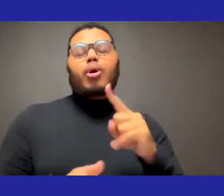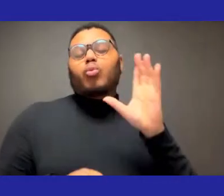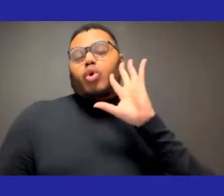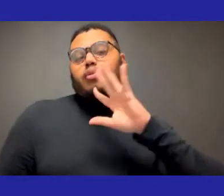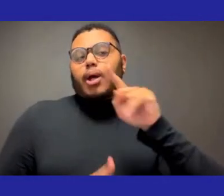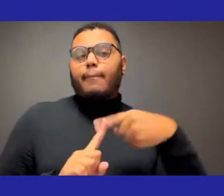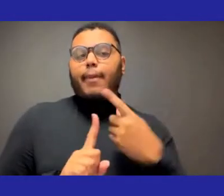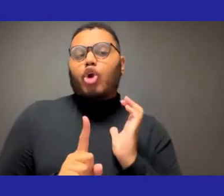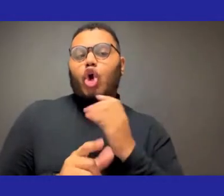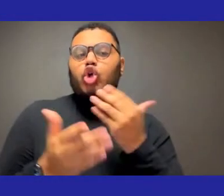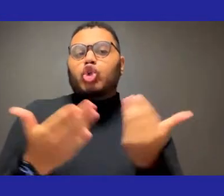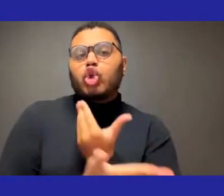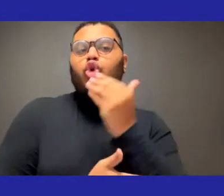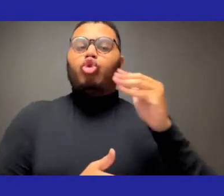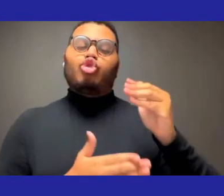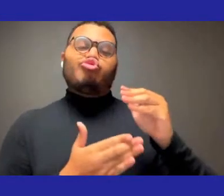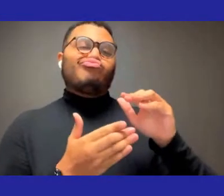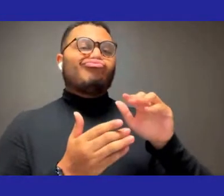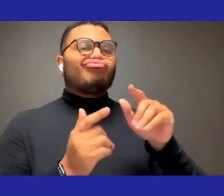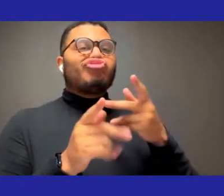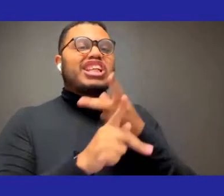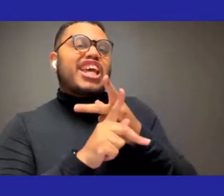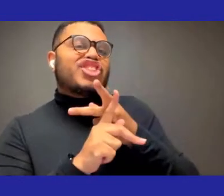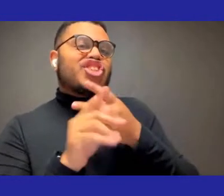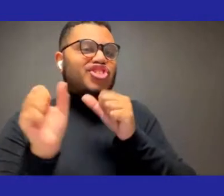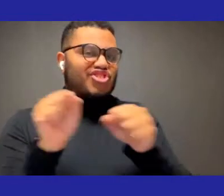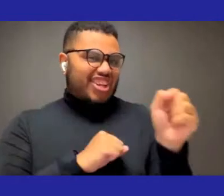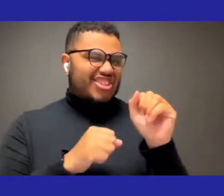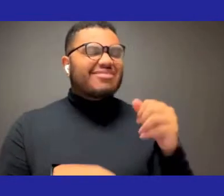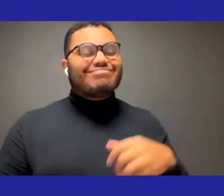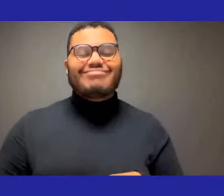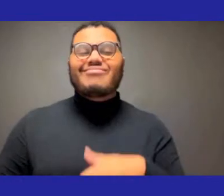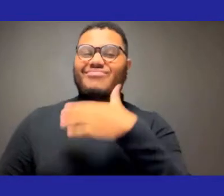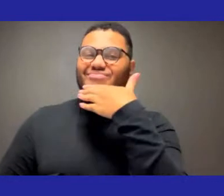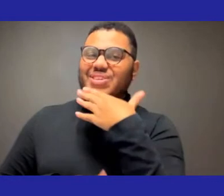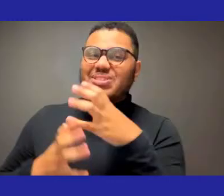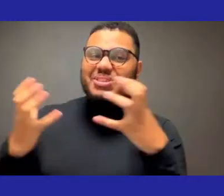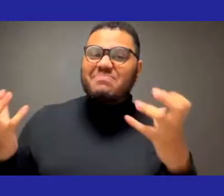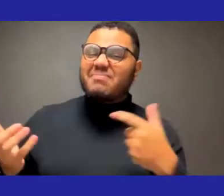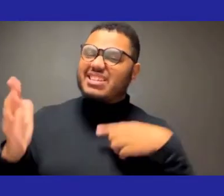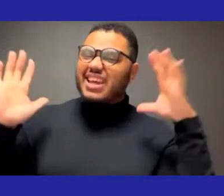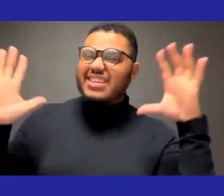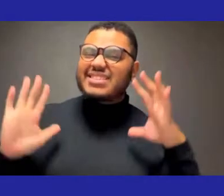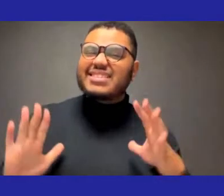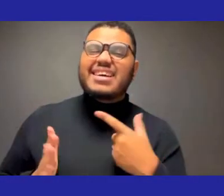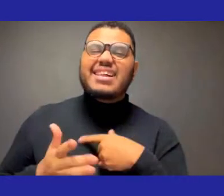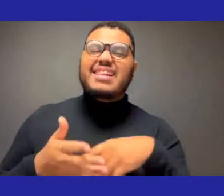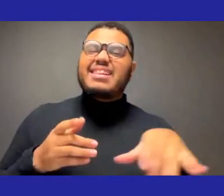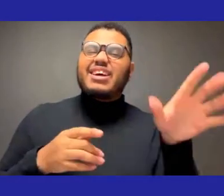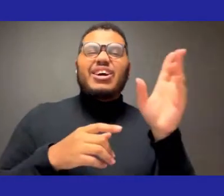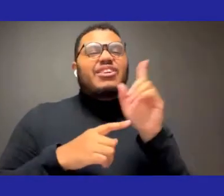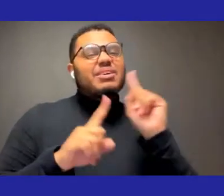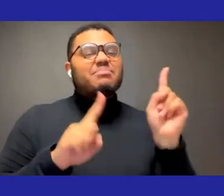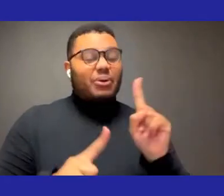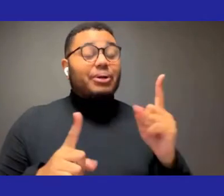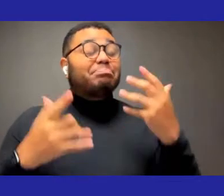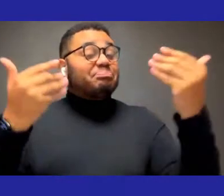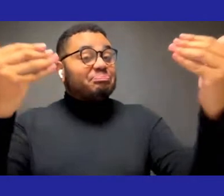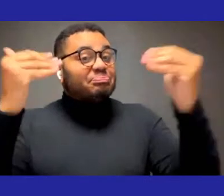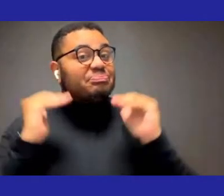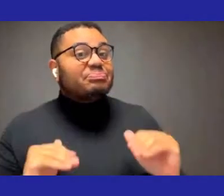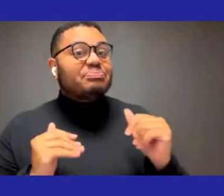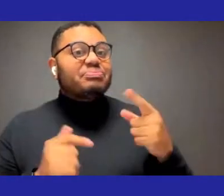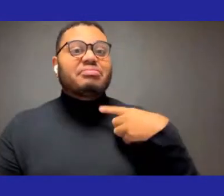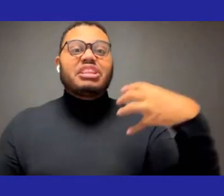on. Great, thanks. Super, thank you so much. Appreciate excellent report. All right, let's go on then to Chief